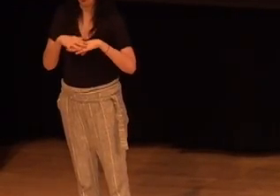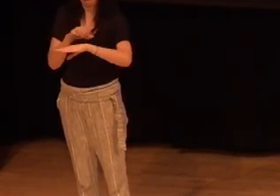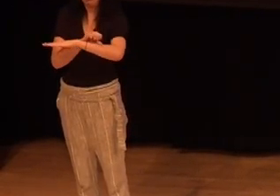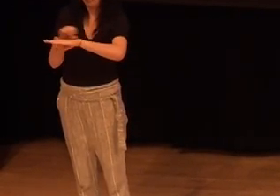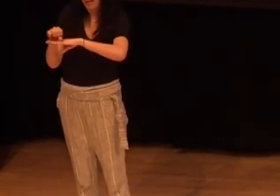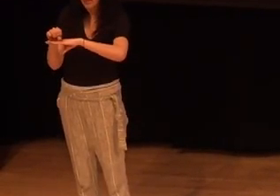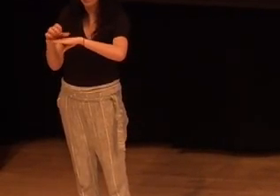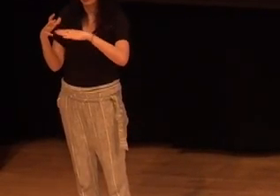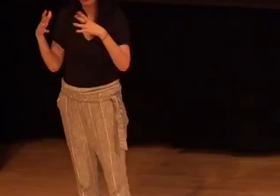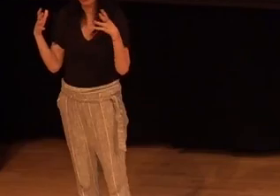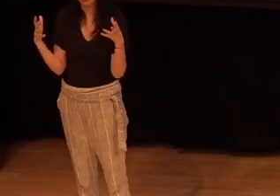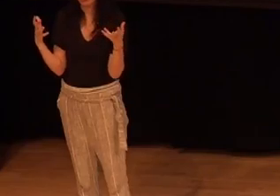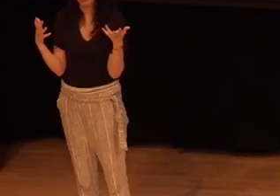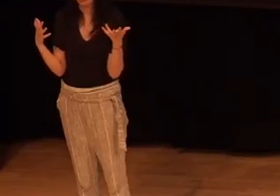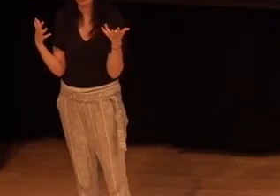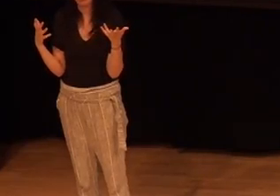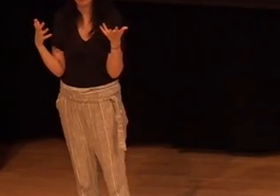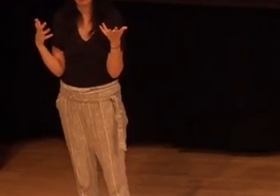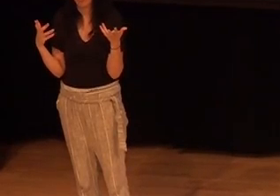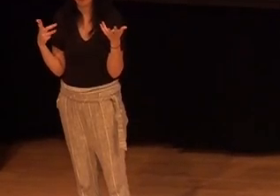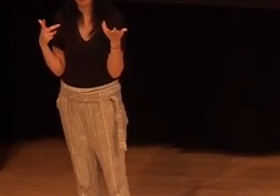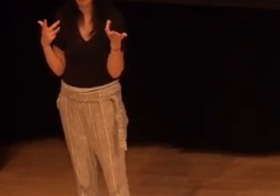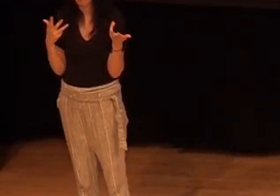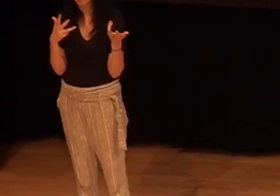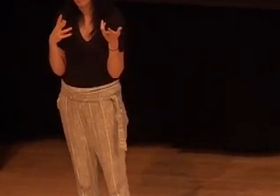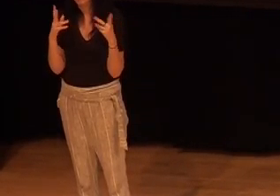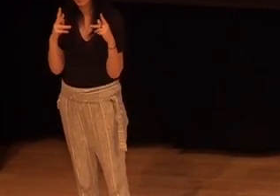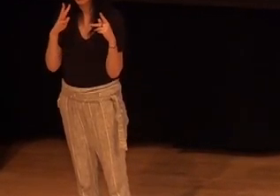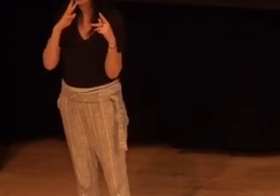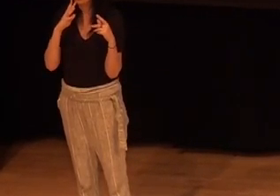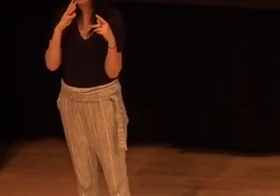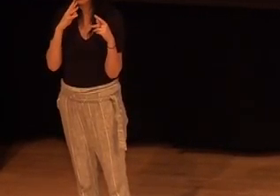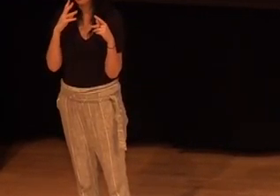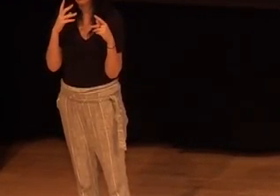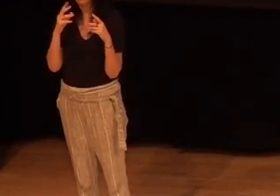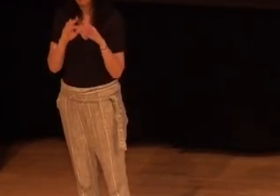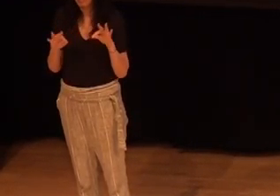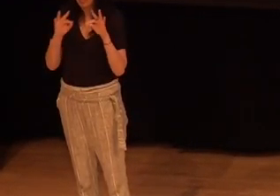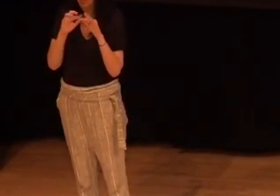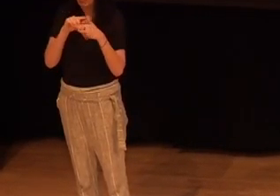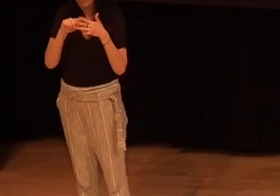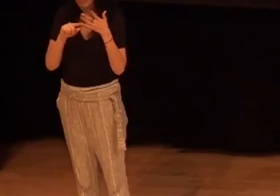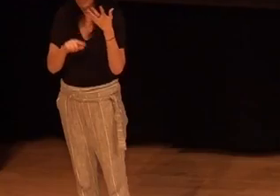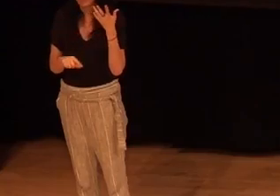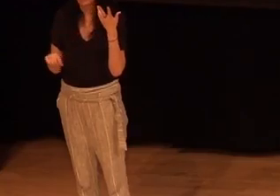who are spokespeople and could say important things. I think we have